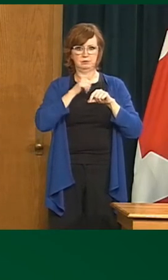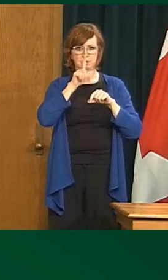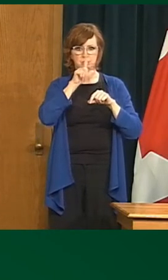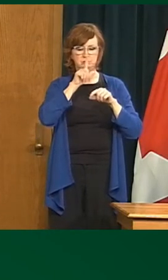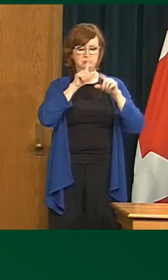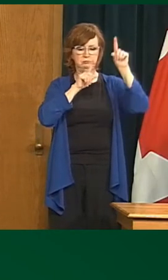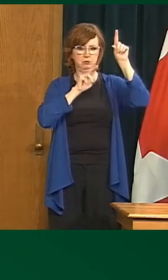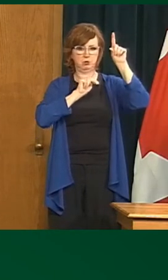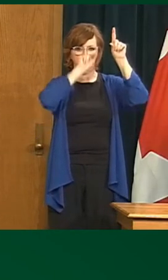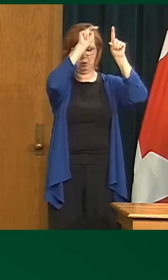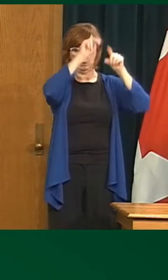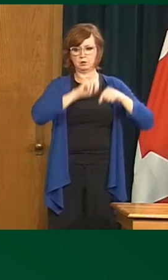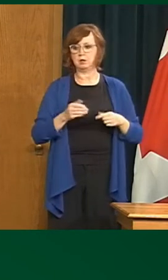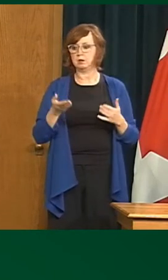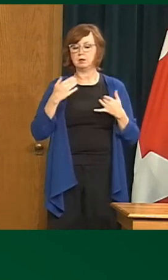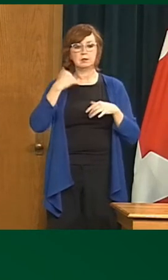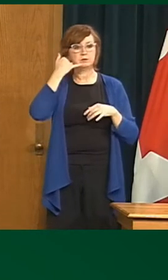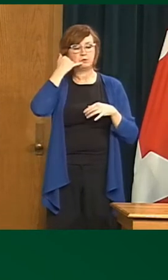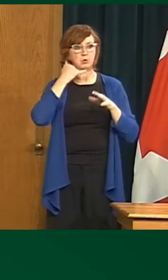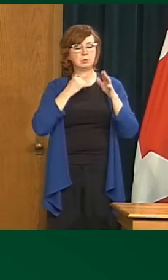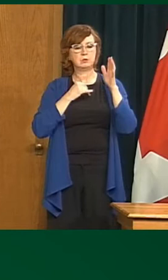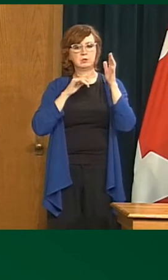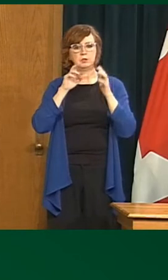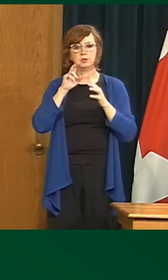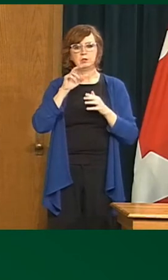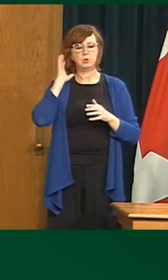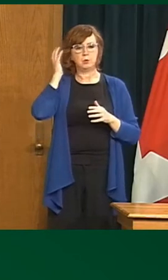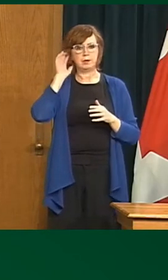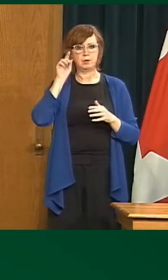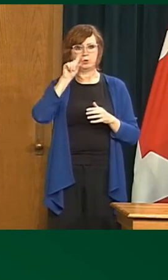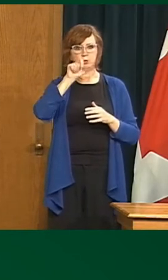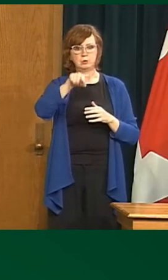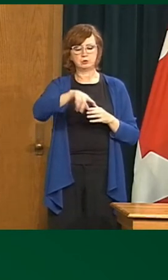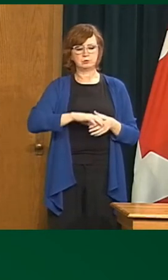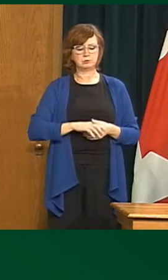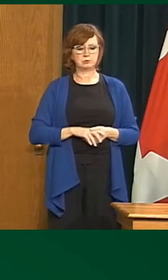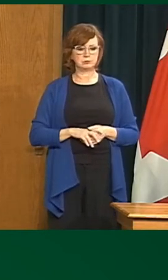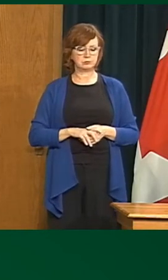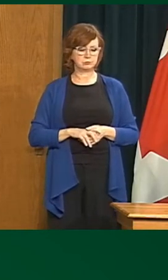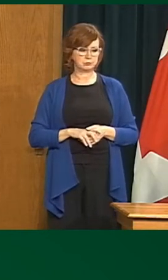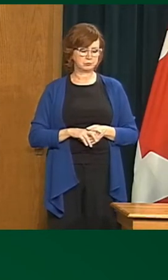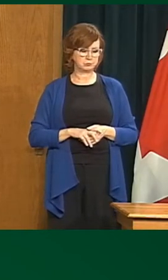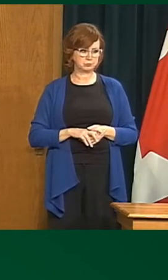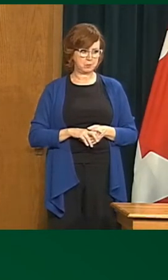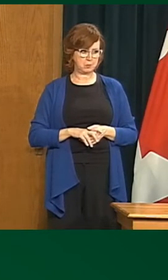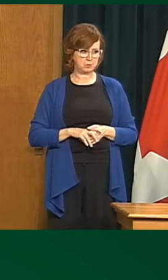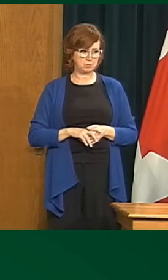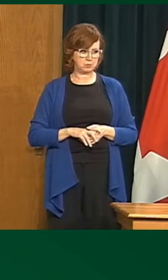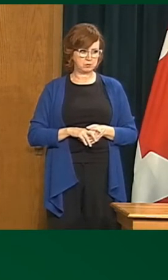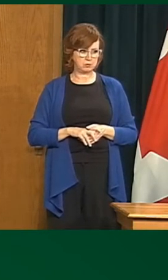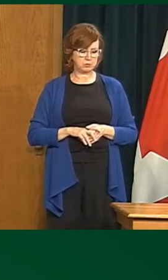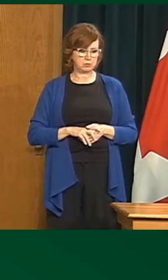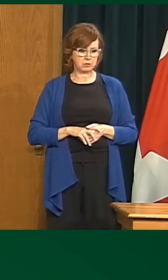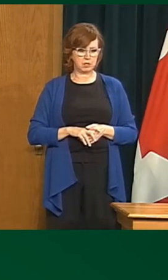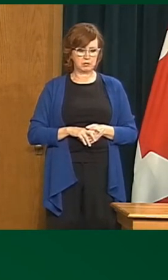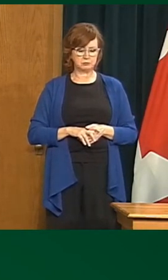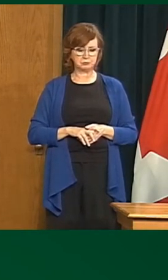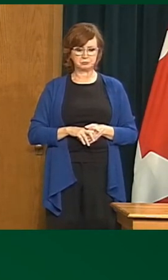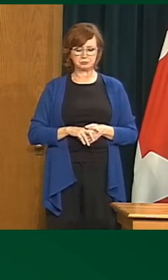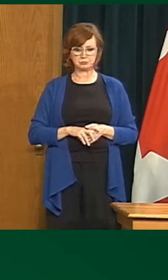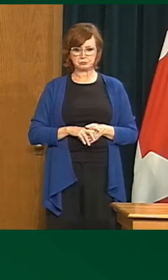We have Chris Vandenbrekel with News Talk 650. Hi, this question is for the Premier. Premier, in relation to